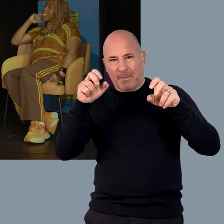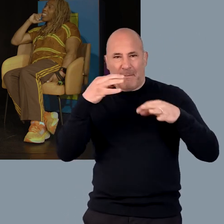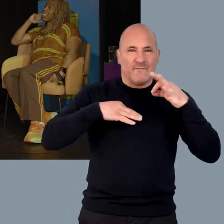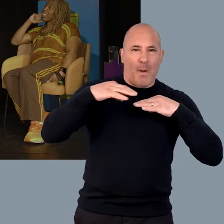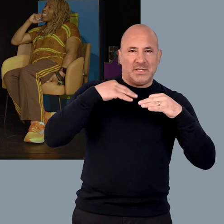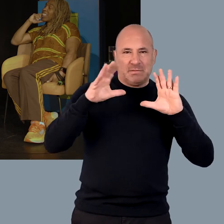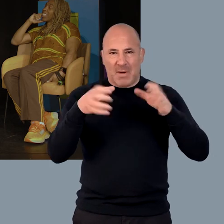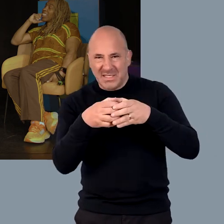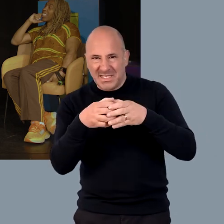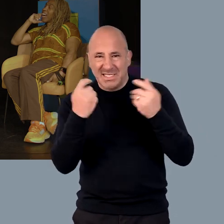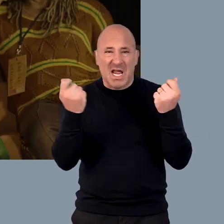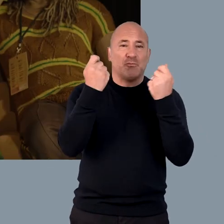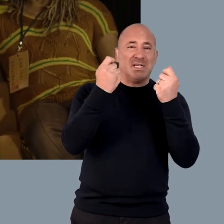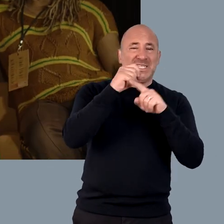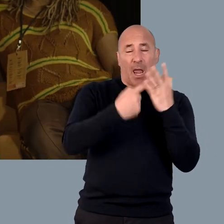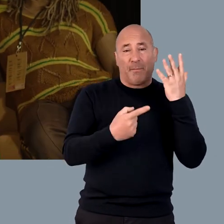disabled queer people of colour.